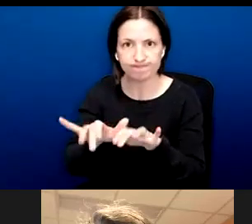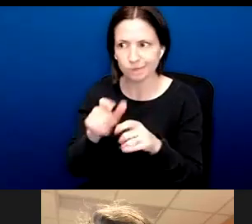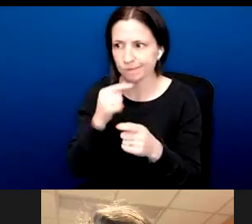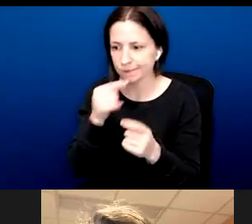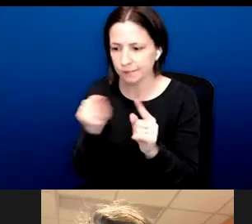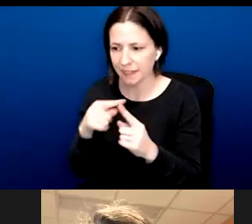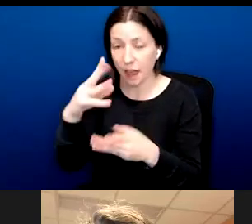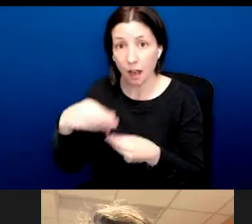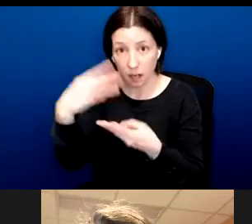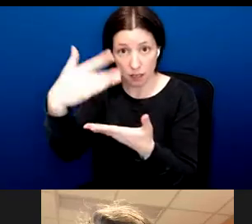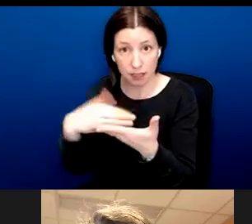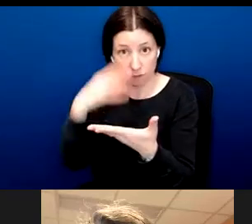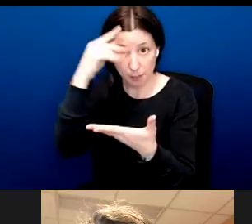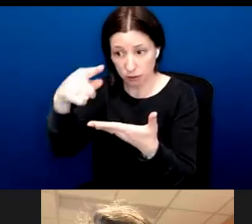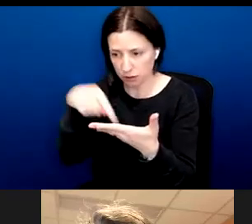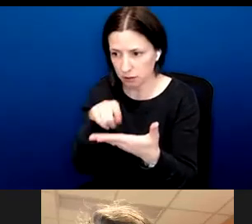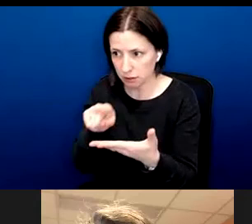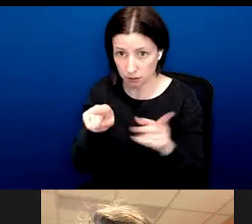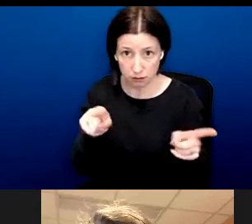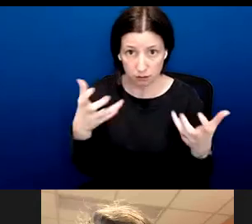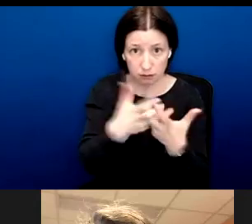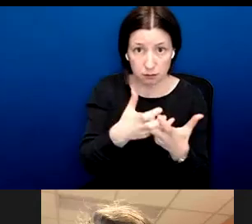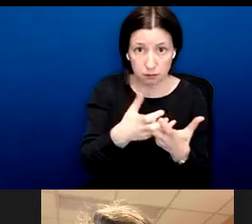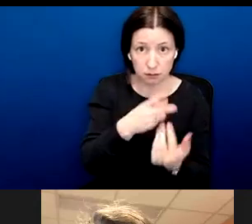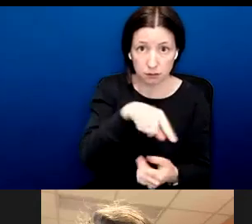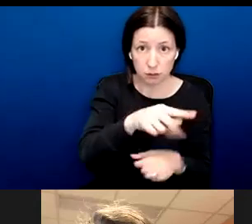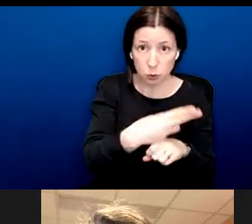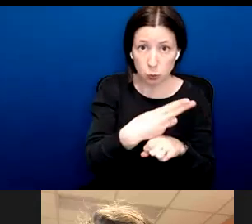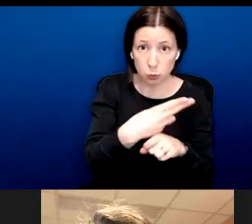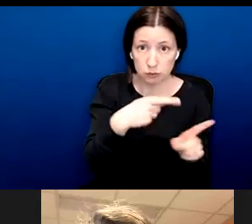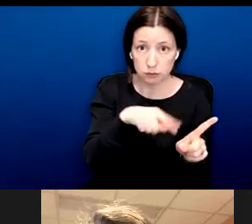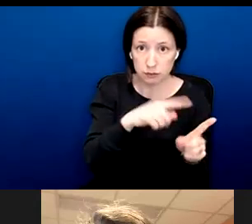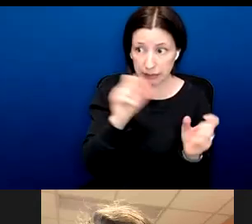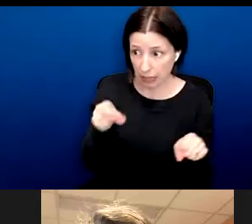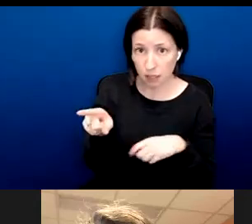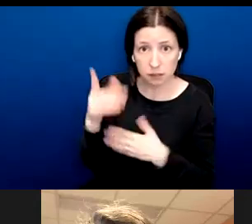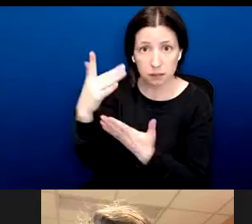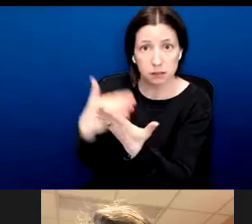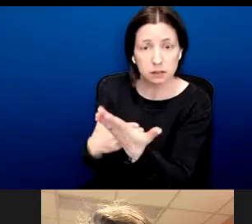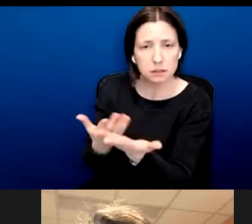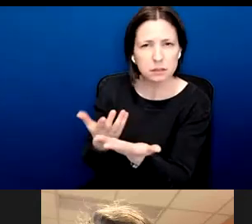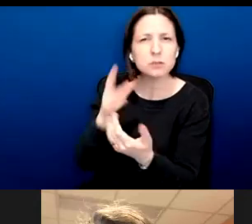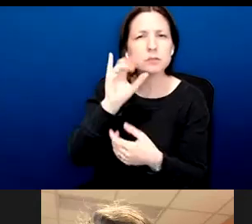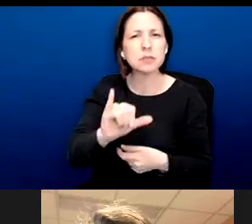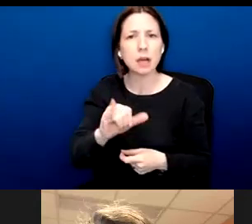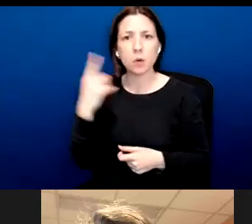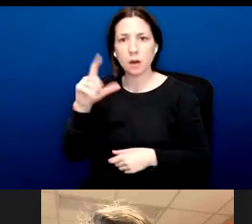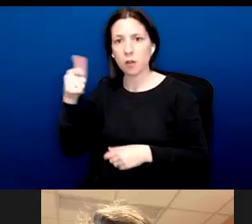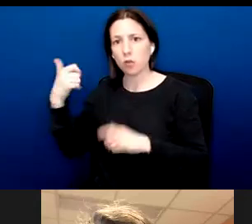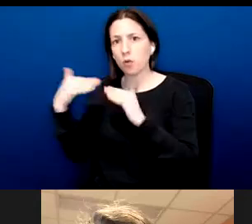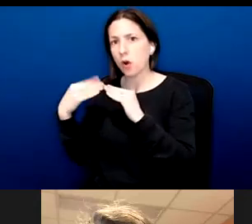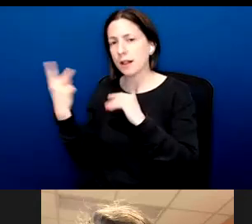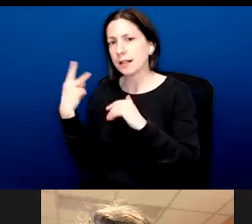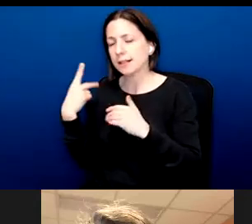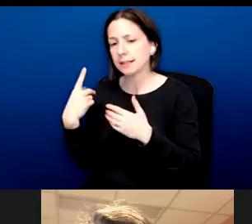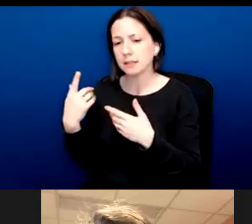being displayed is really of use or of service to them? And that's actually something another colleague and I, we've been going back and